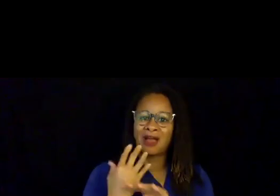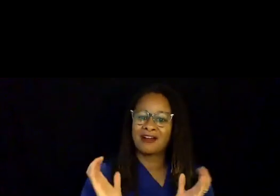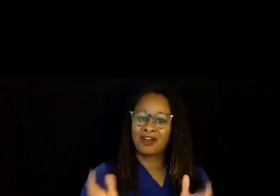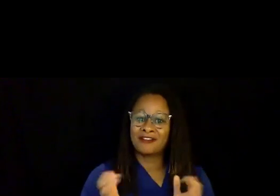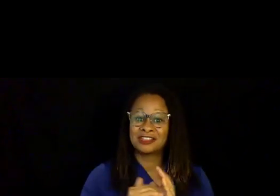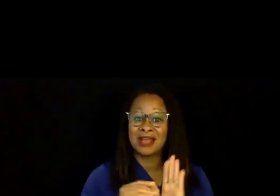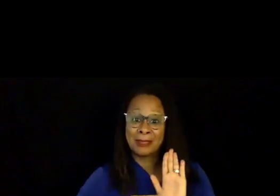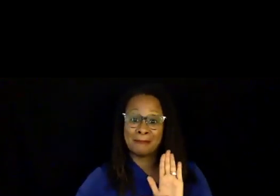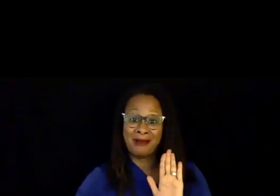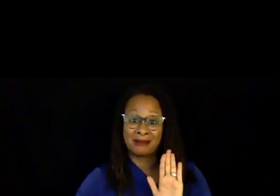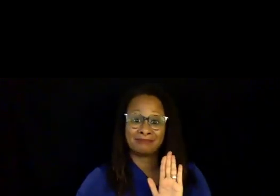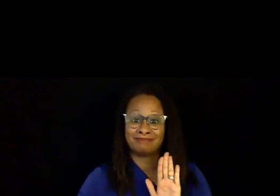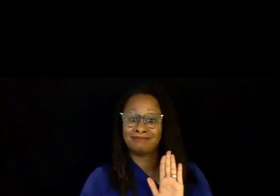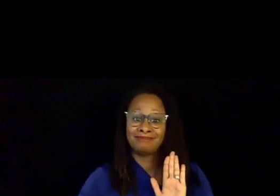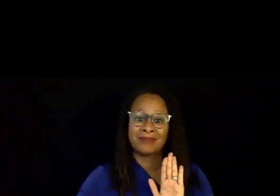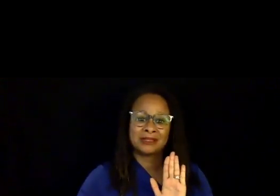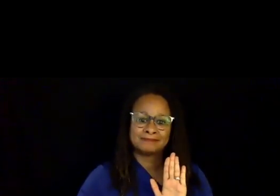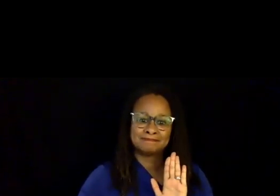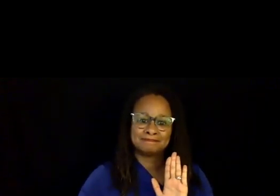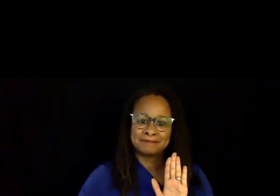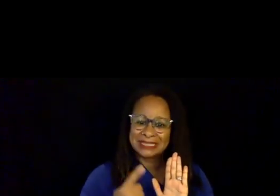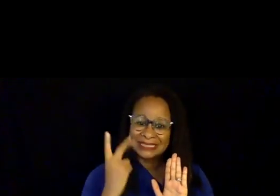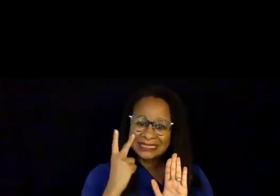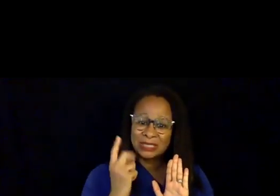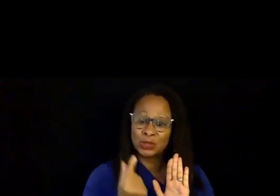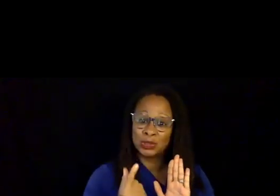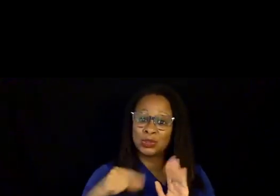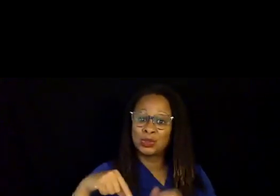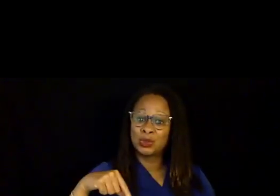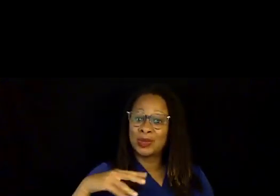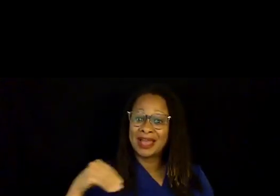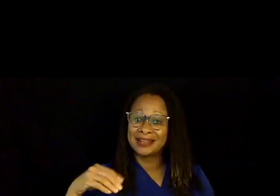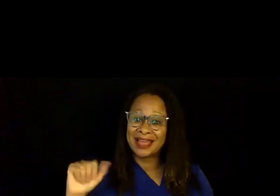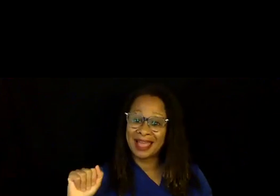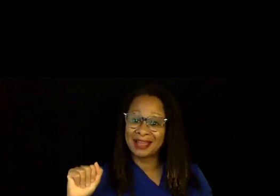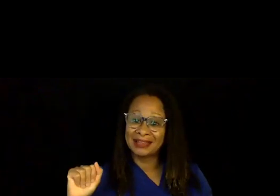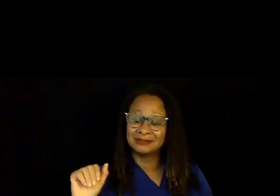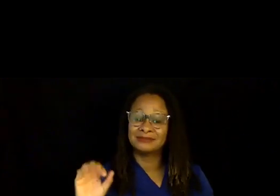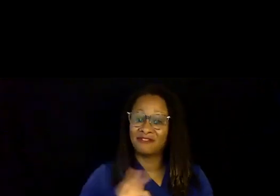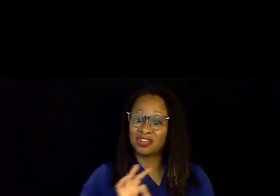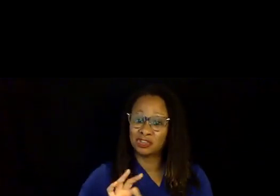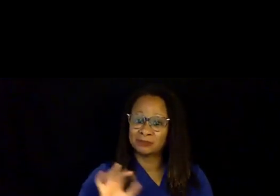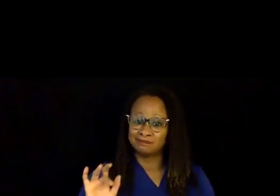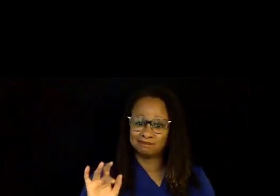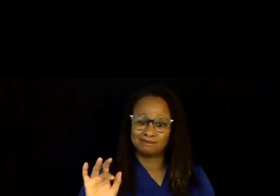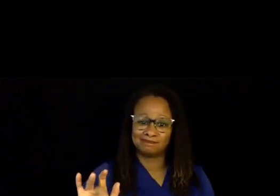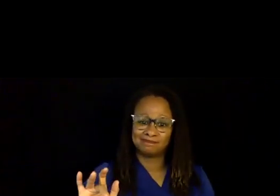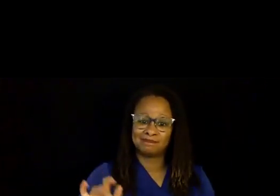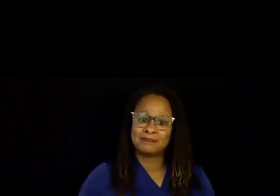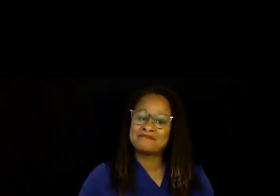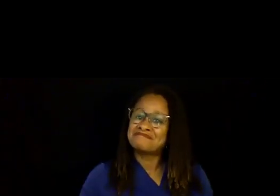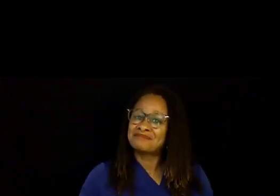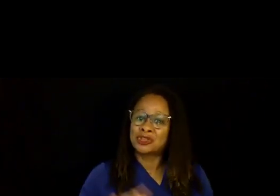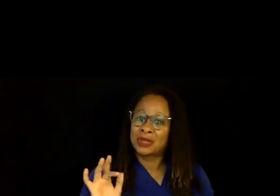your screen in Zoom, there is a little Q&A function. You can see it with a little thought bubble there. And so you